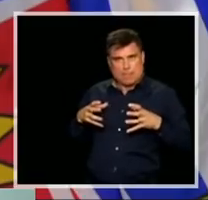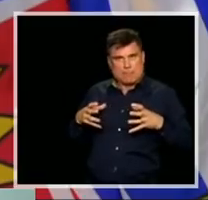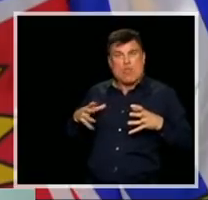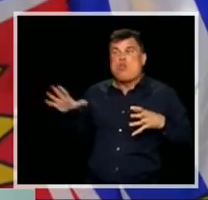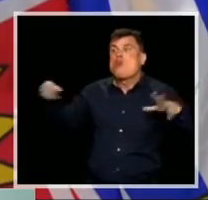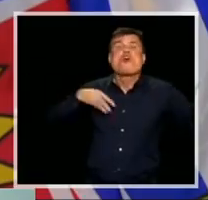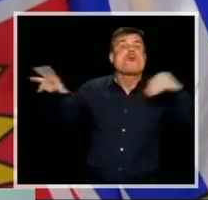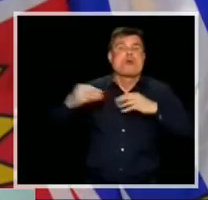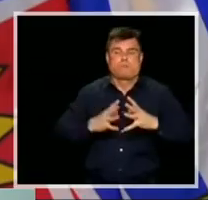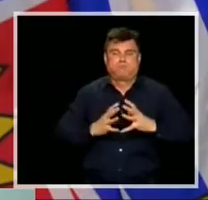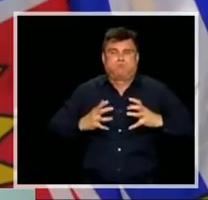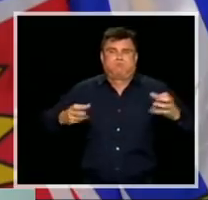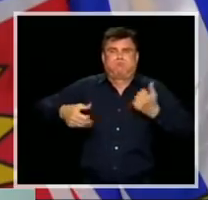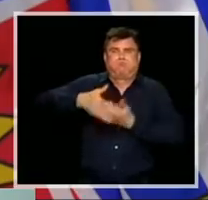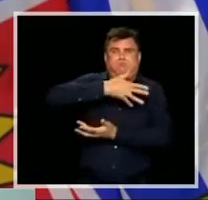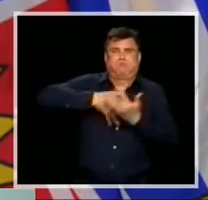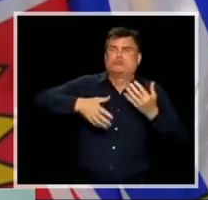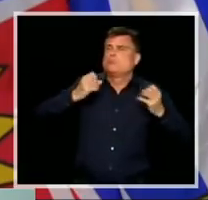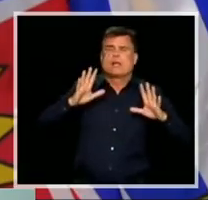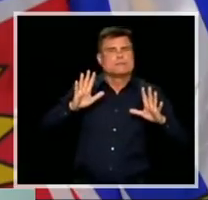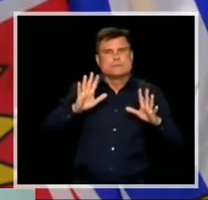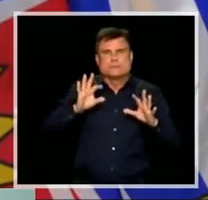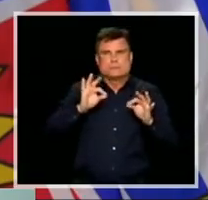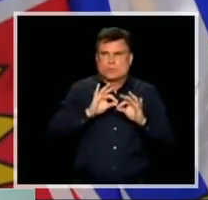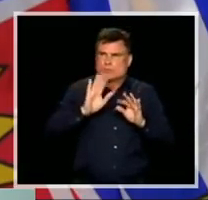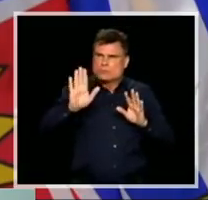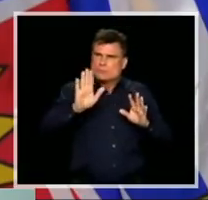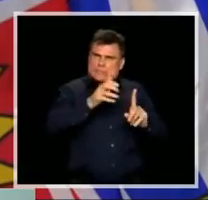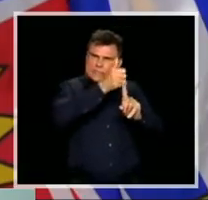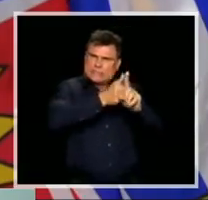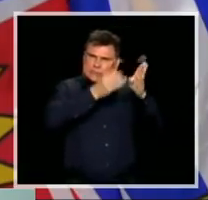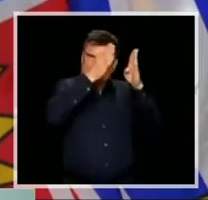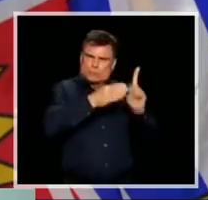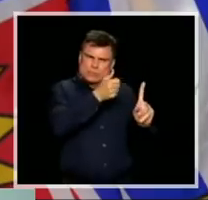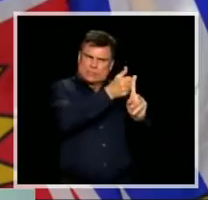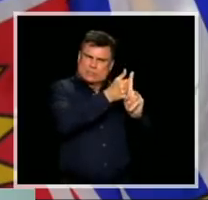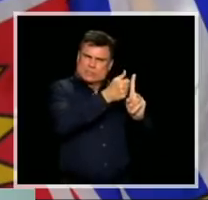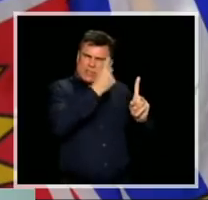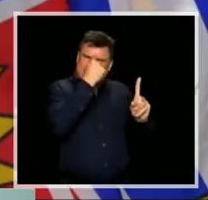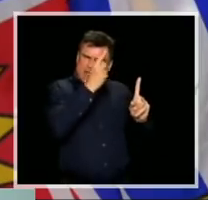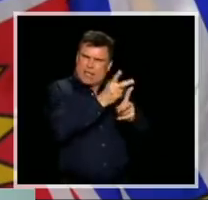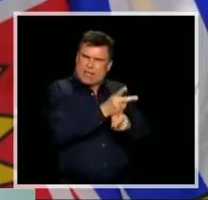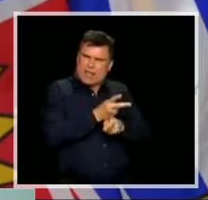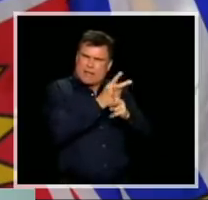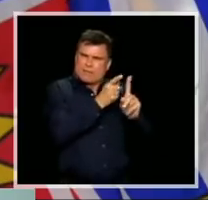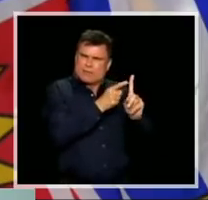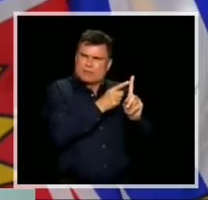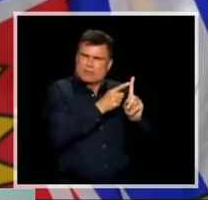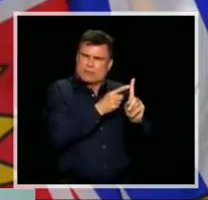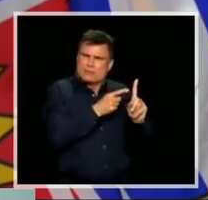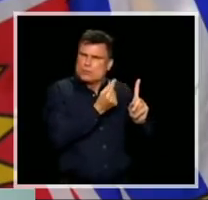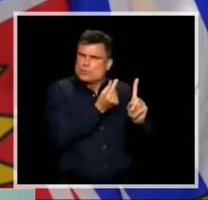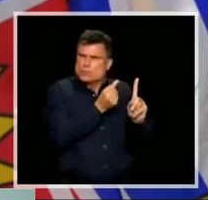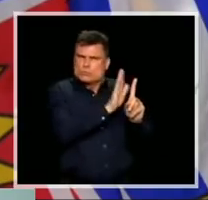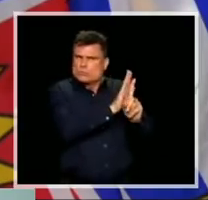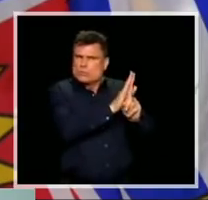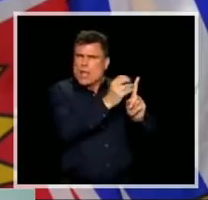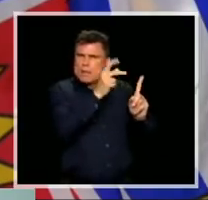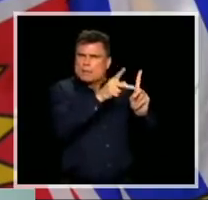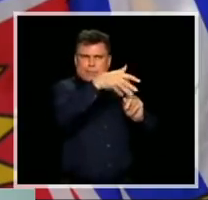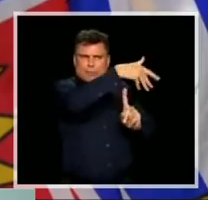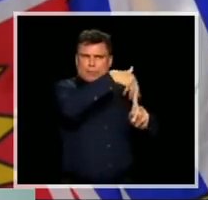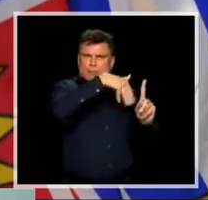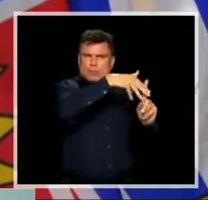understand that there will be some sharing of student attendance records with public health, and I'm wondering if you can elaborate on the extent to which public health